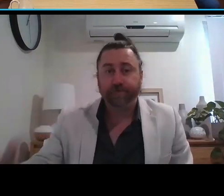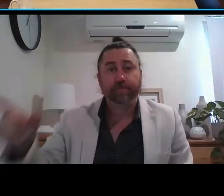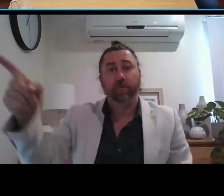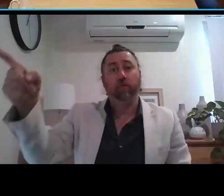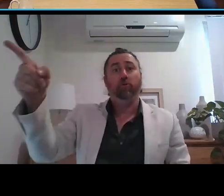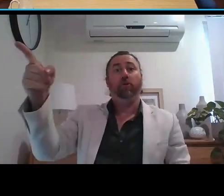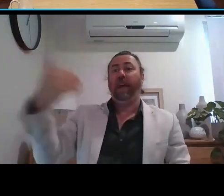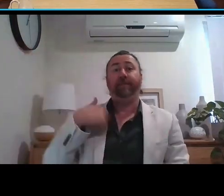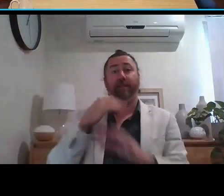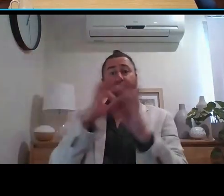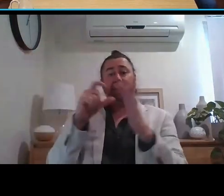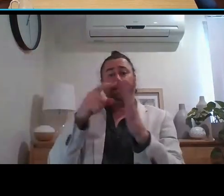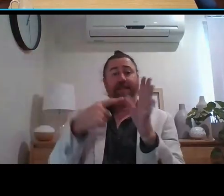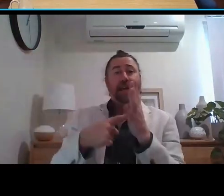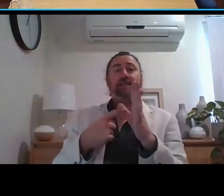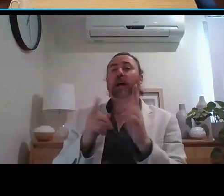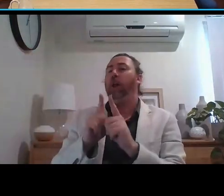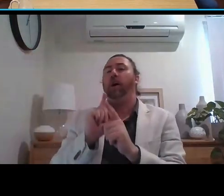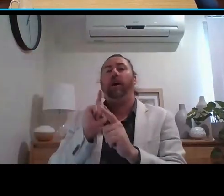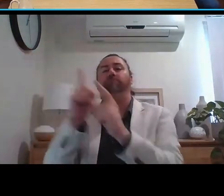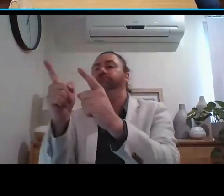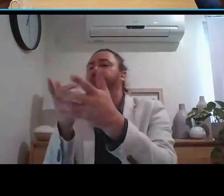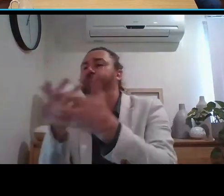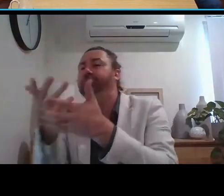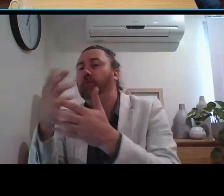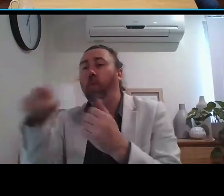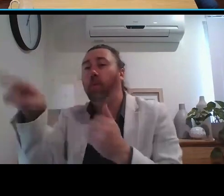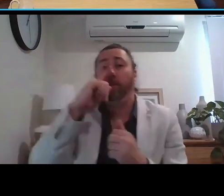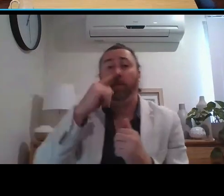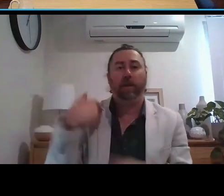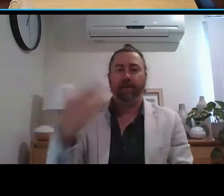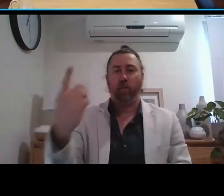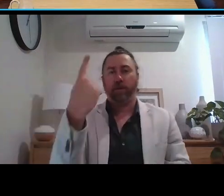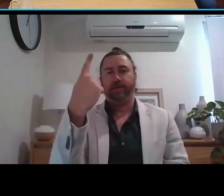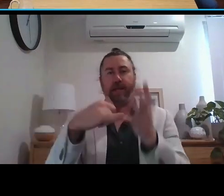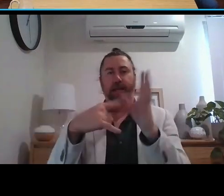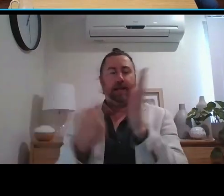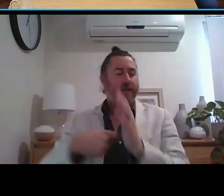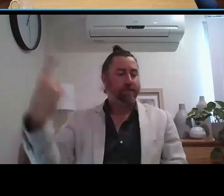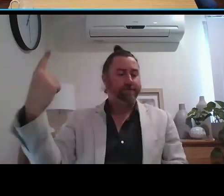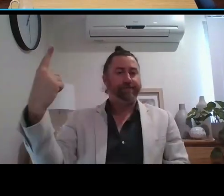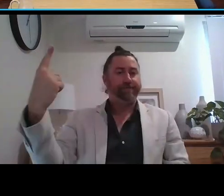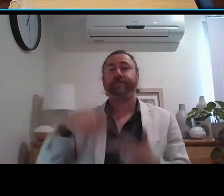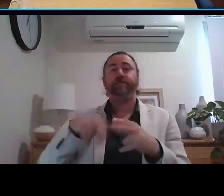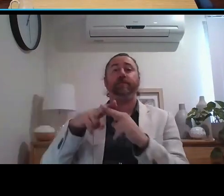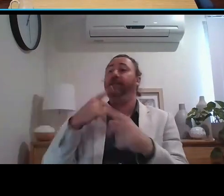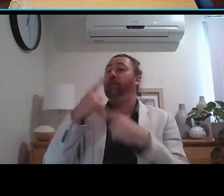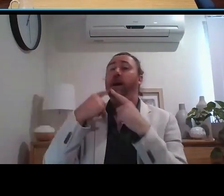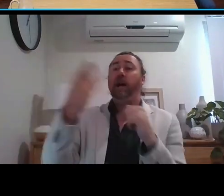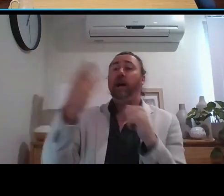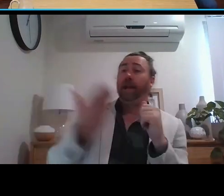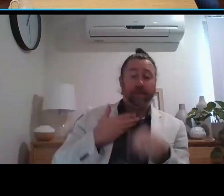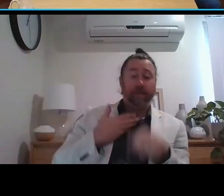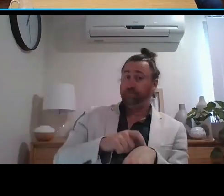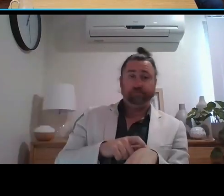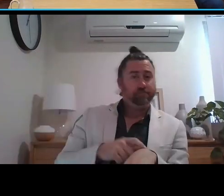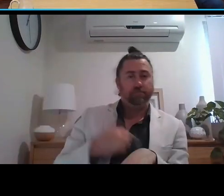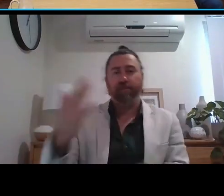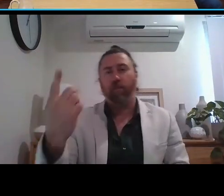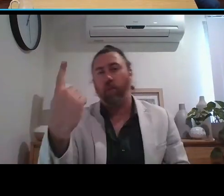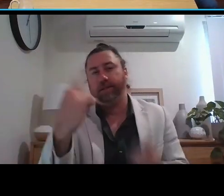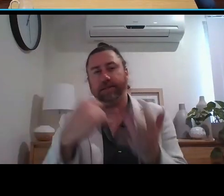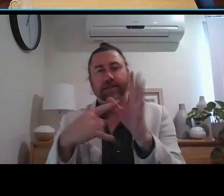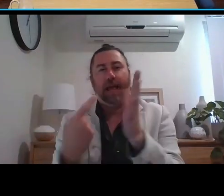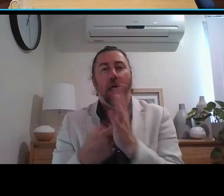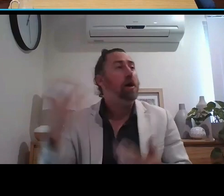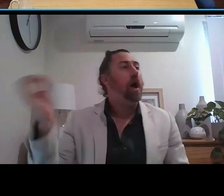that category. You don't submit your quality indicator or your staffing minutes data on time, you will receive a 1 star